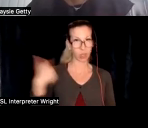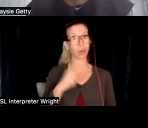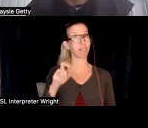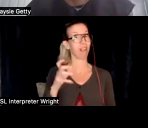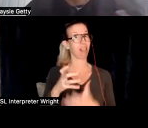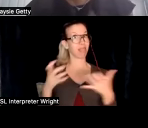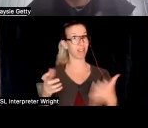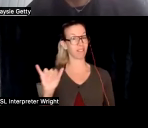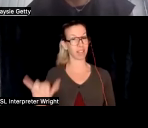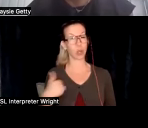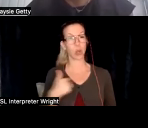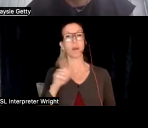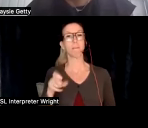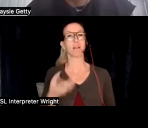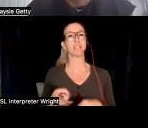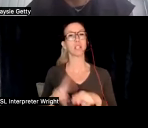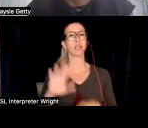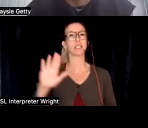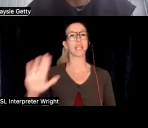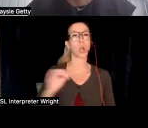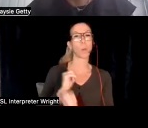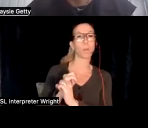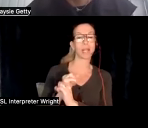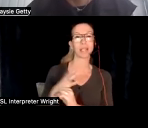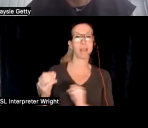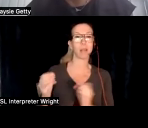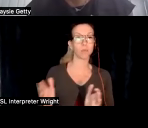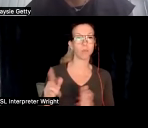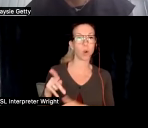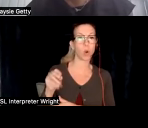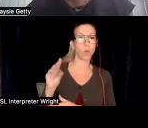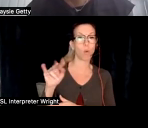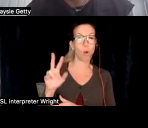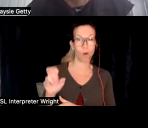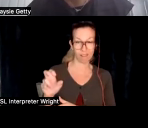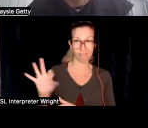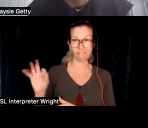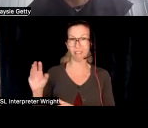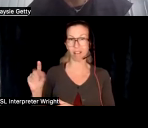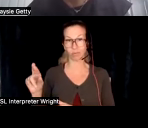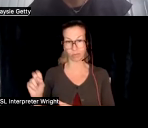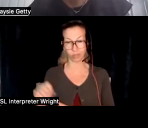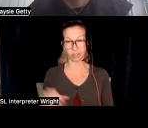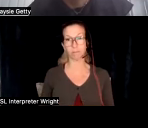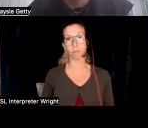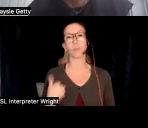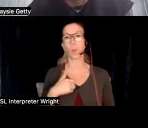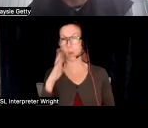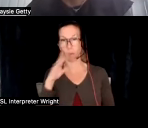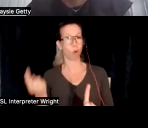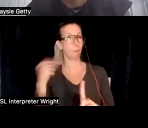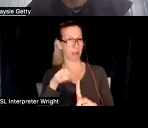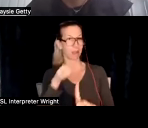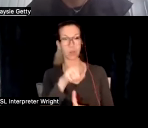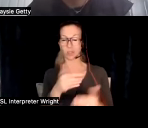we need to increase the protective and promotive factors. And to run through these very quickly, and don't worry, we'll be focusing on these throughout the presentation.